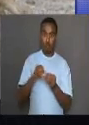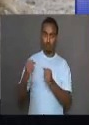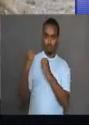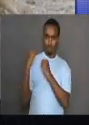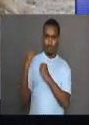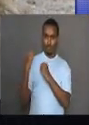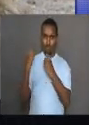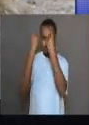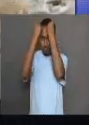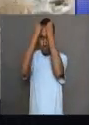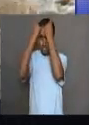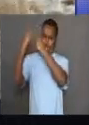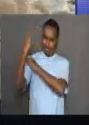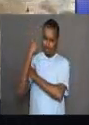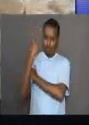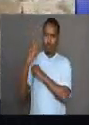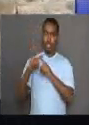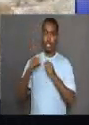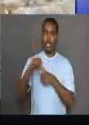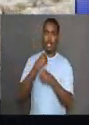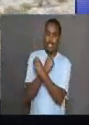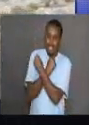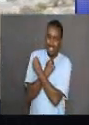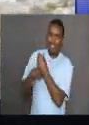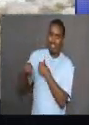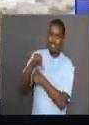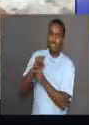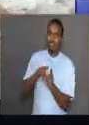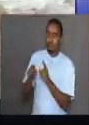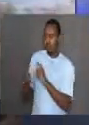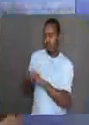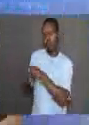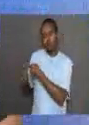their horns and express affection towards a sibling.